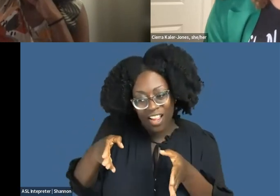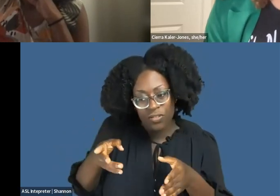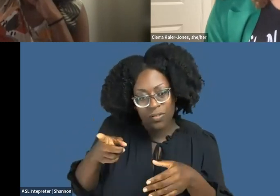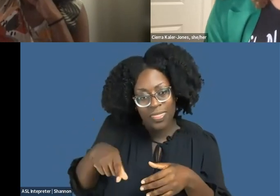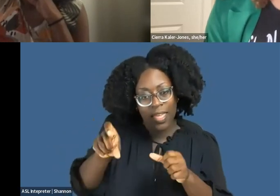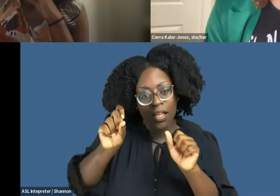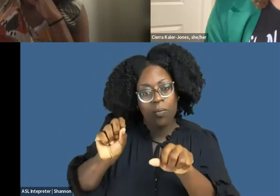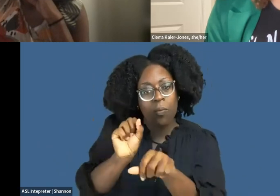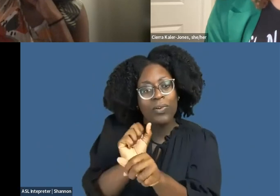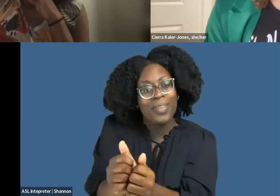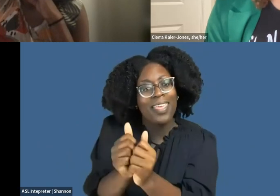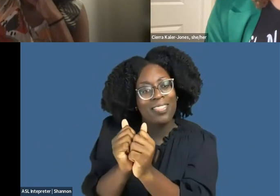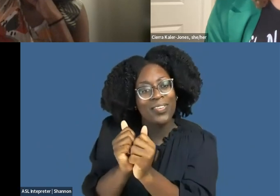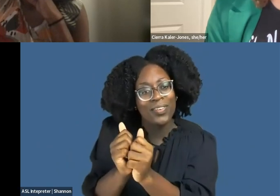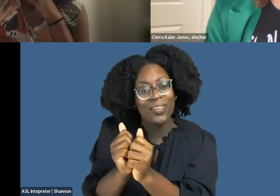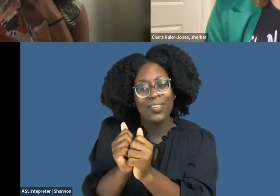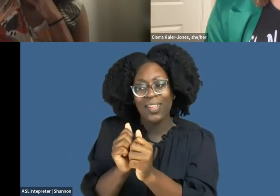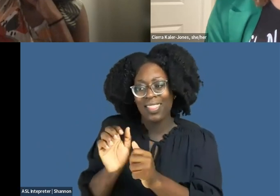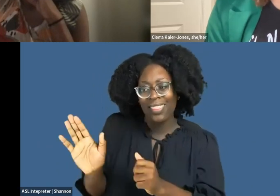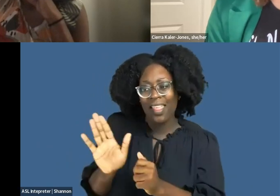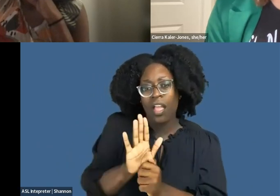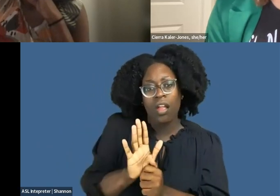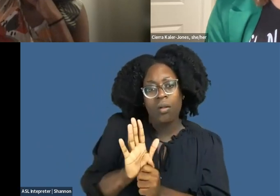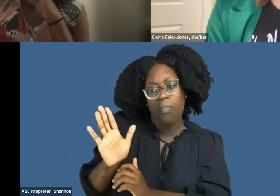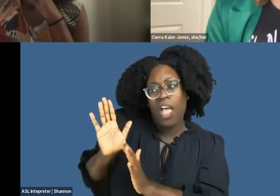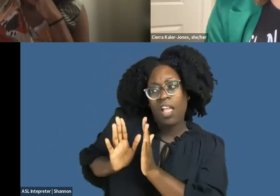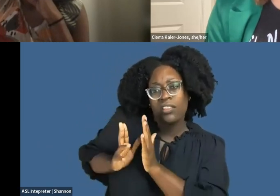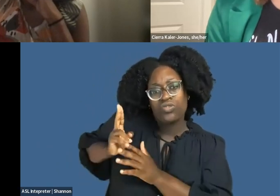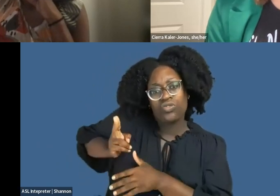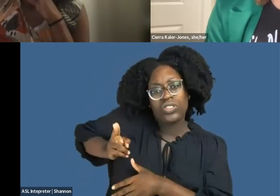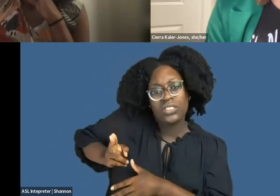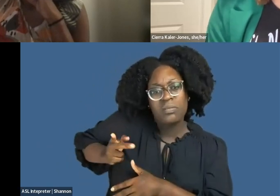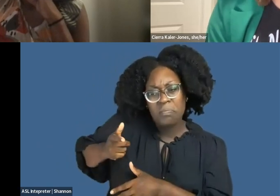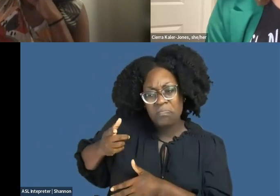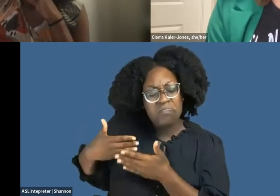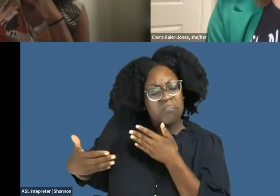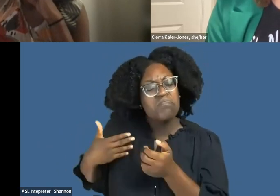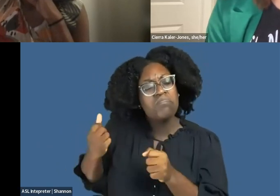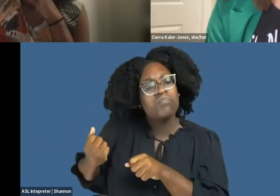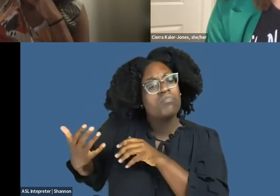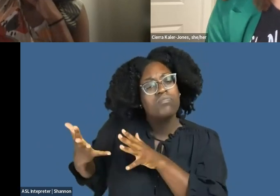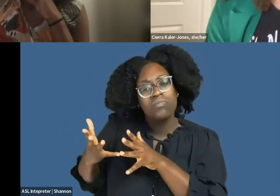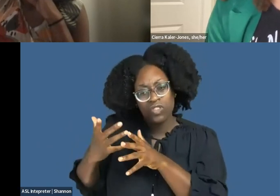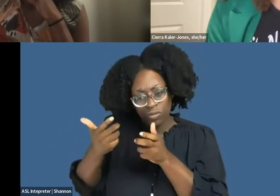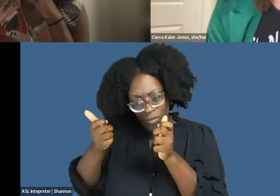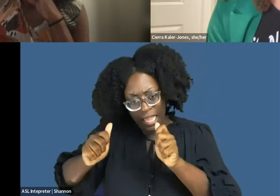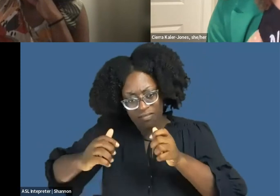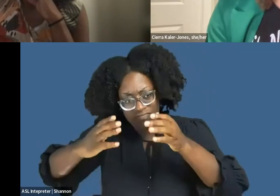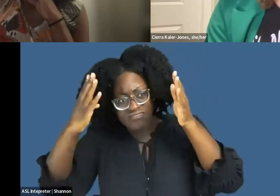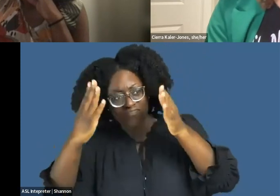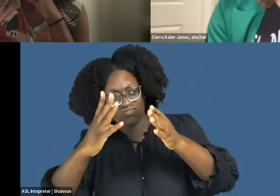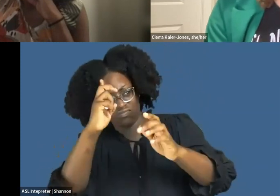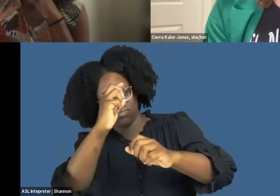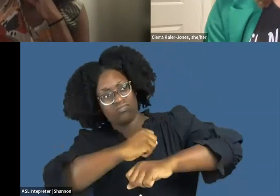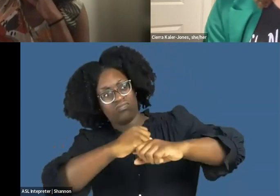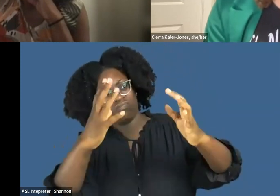past, as well as chart a course toward a collective self-determining and self-governing future.